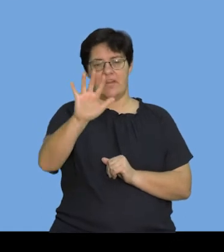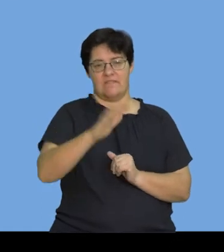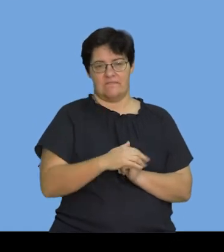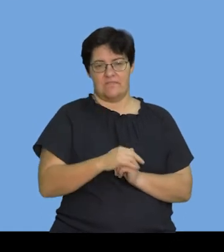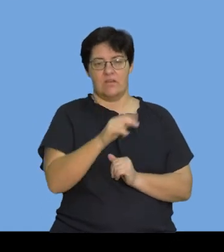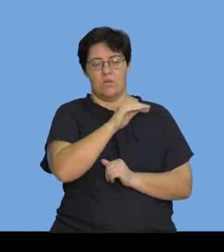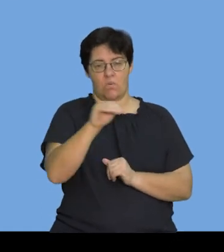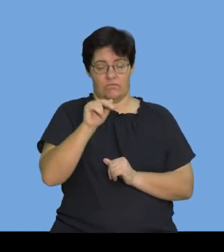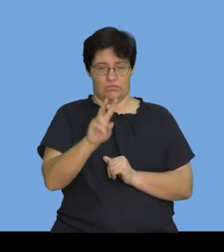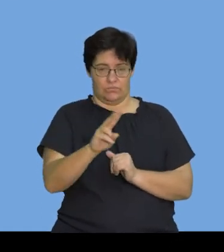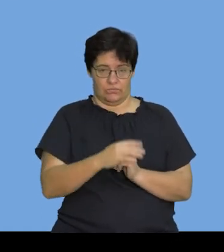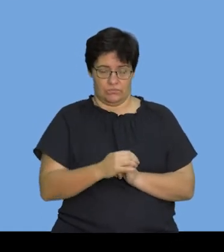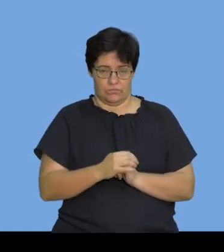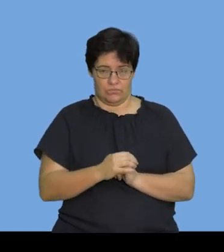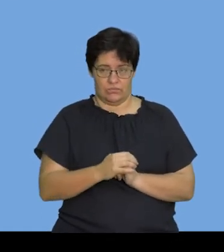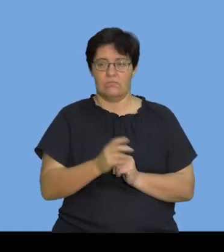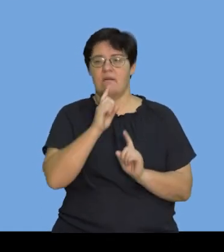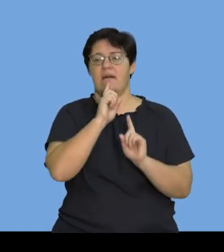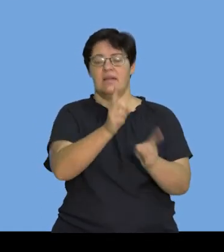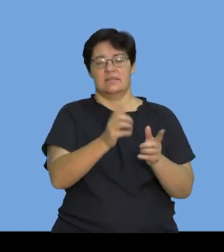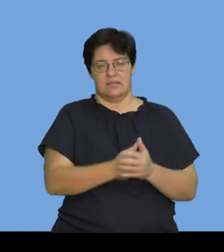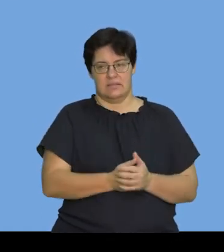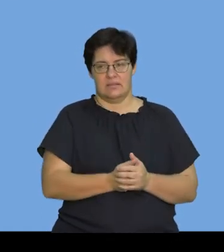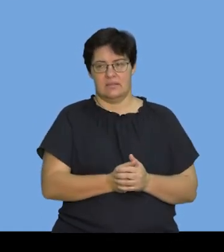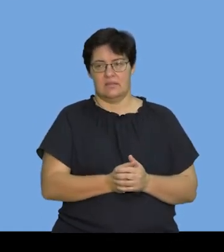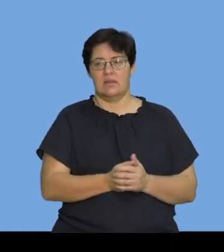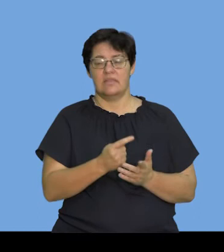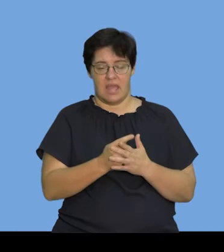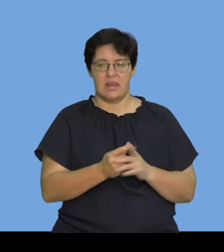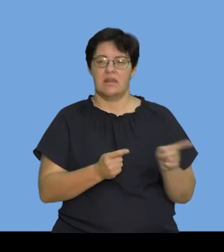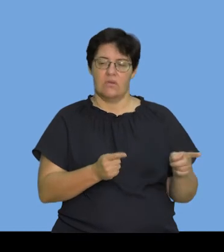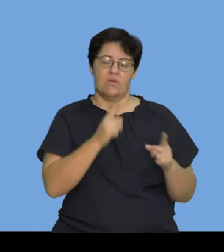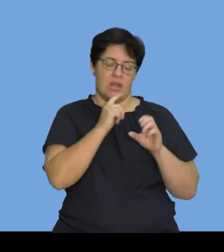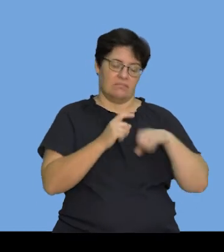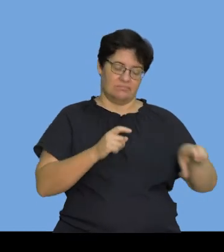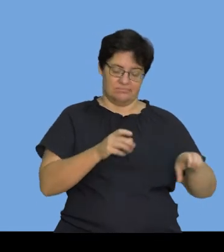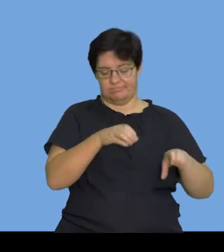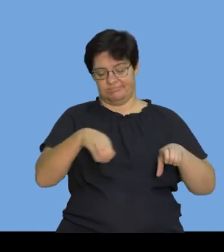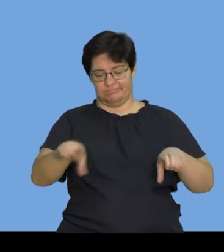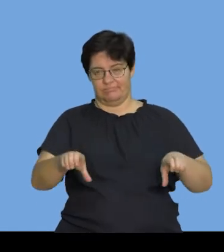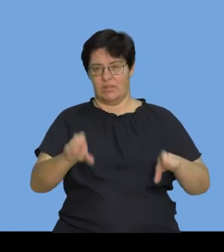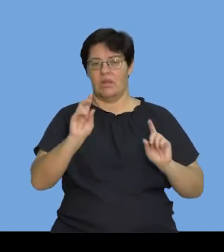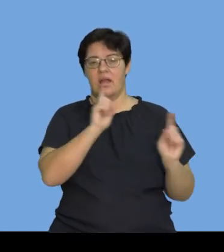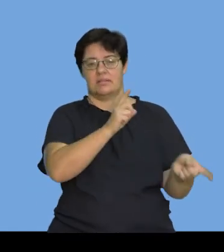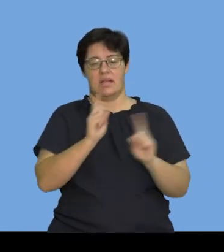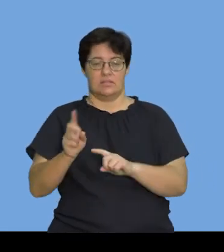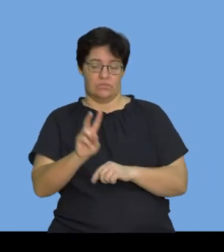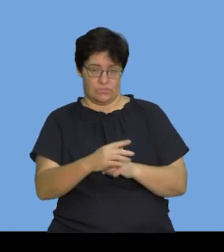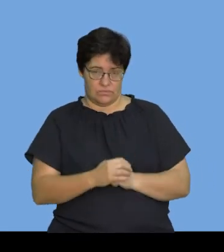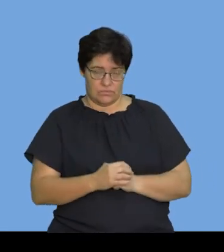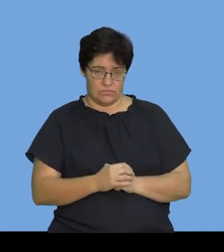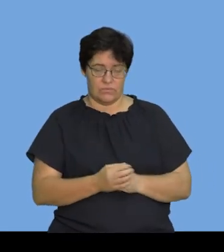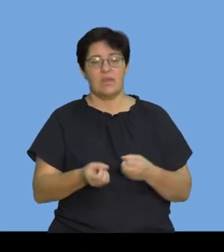2. That's your answer. Then you can separate the plus and separate the minus. Then it will give you your